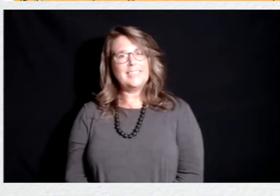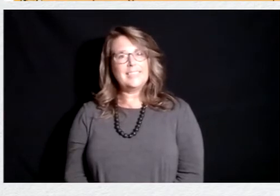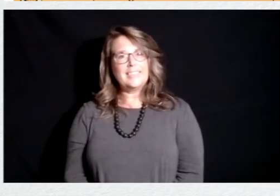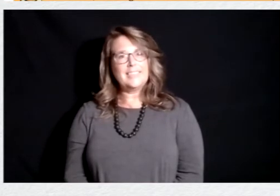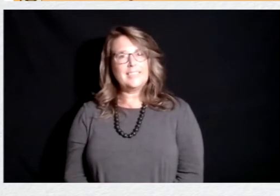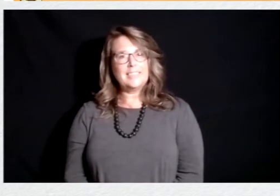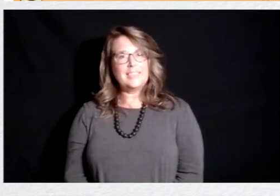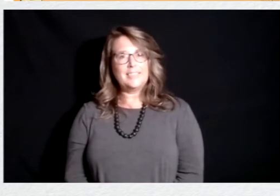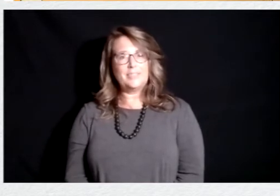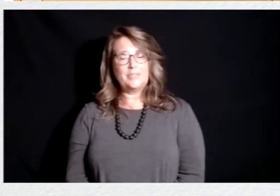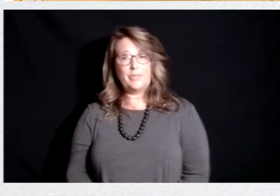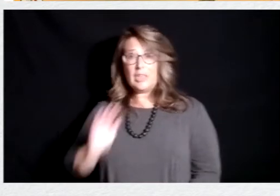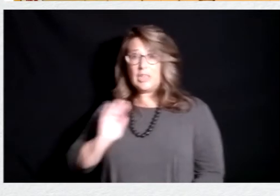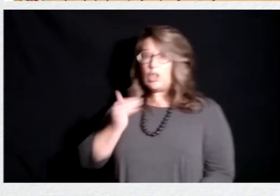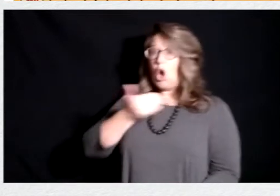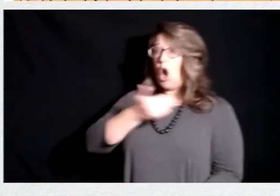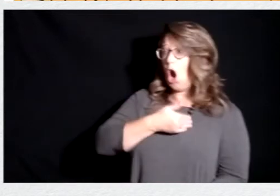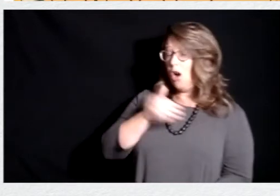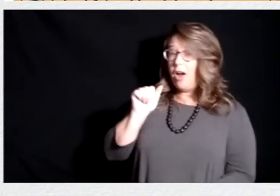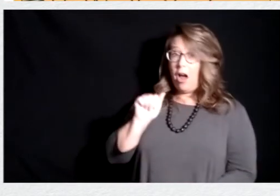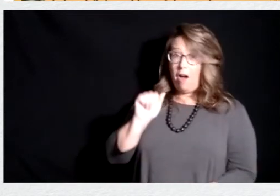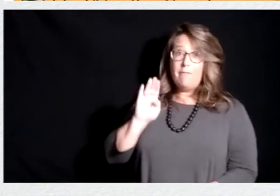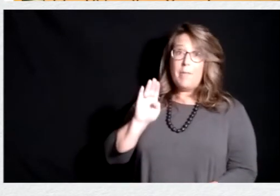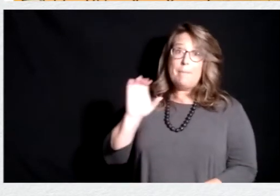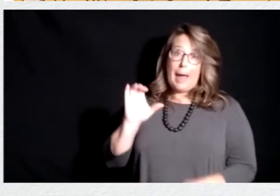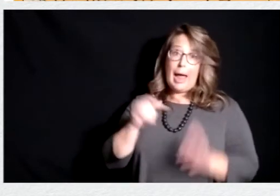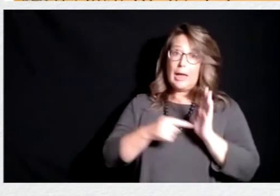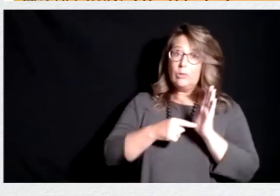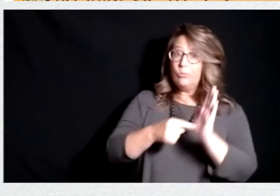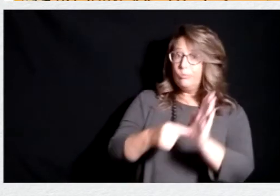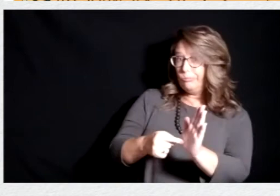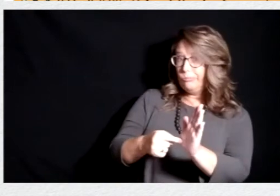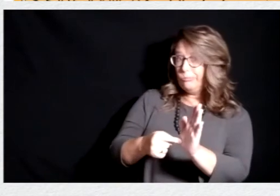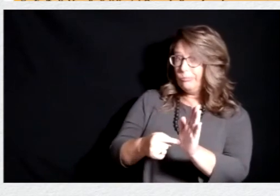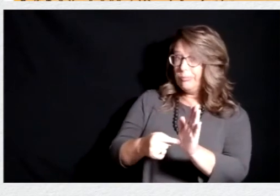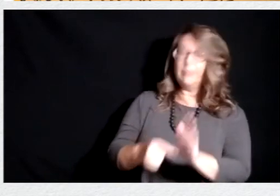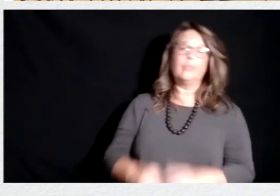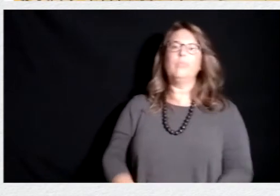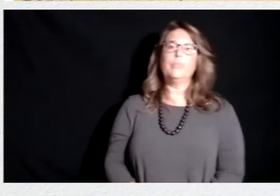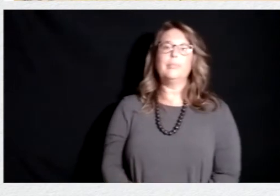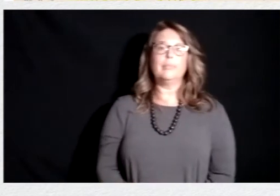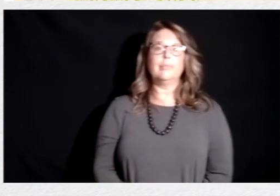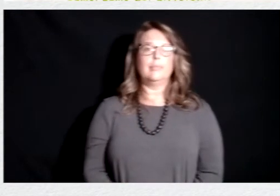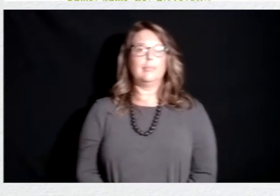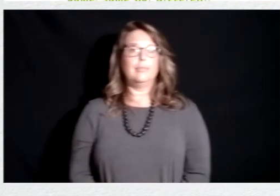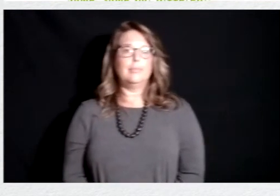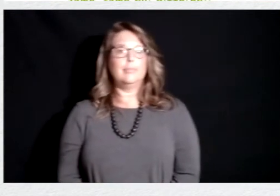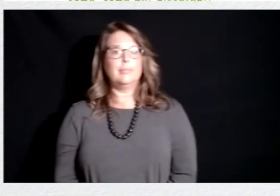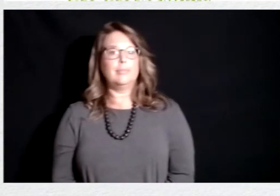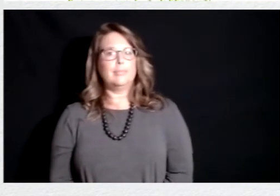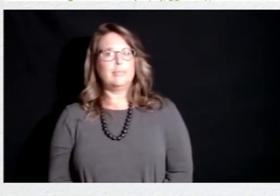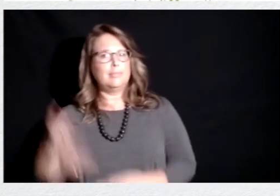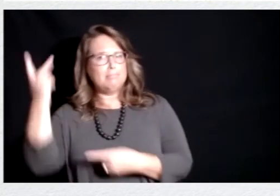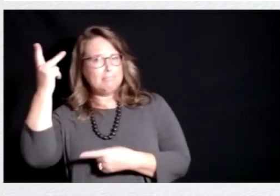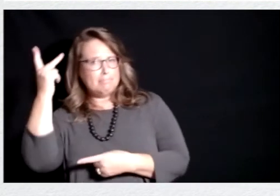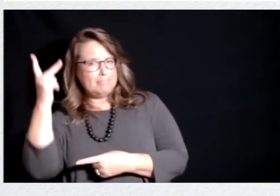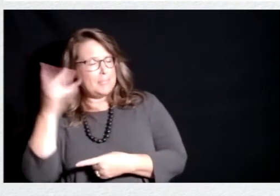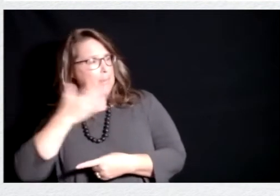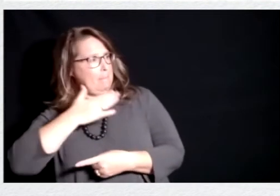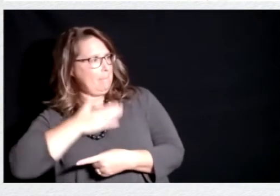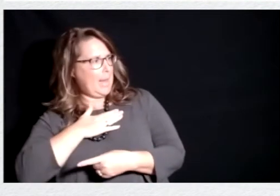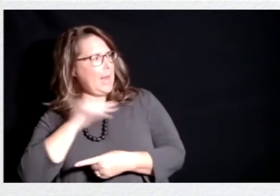This is our alphabet. Este es nuestro alfabeto. This is our